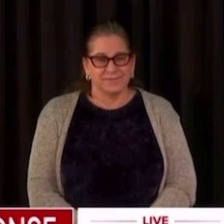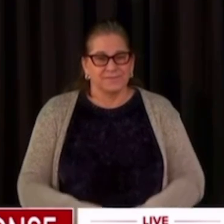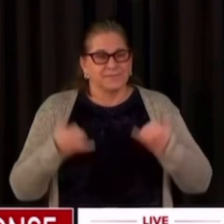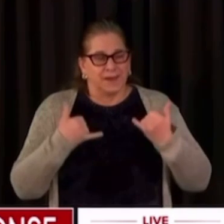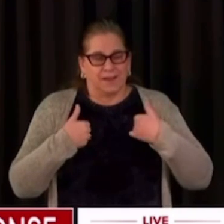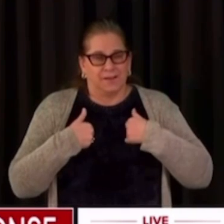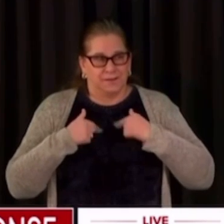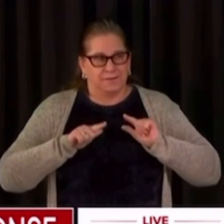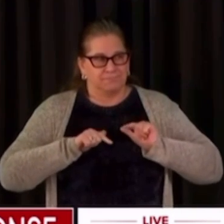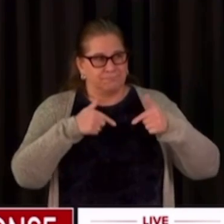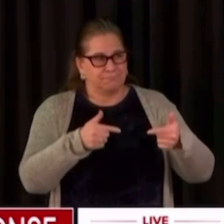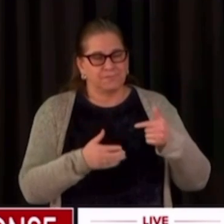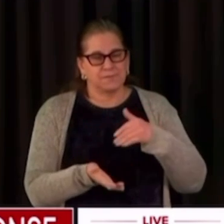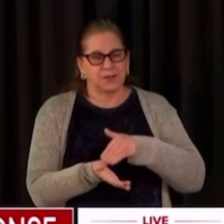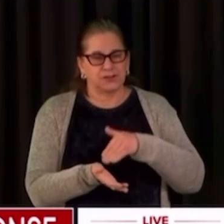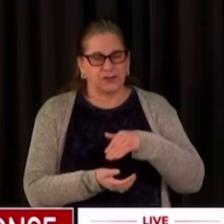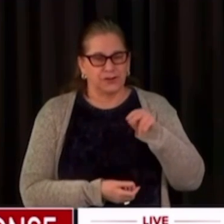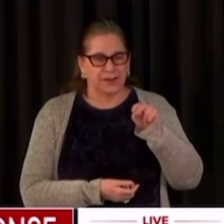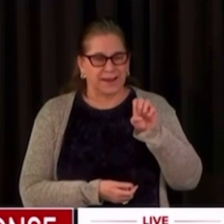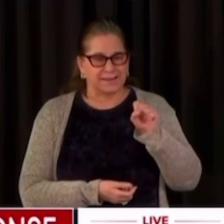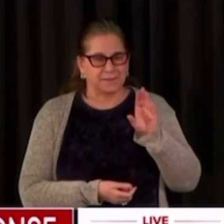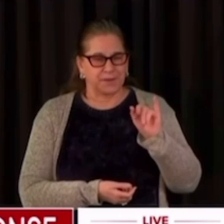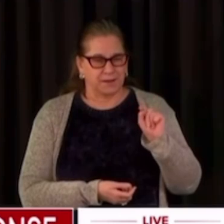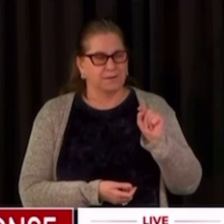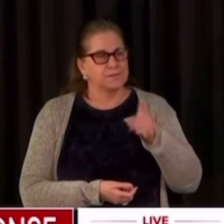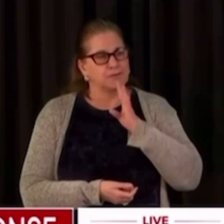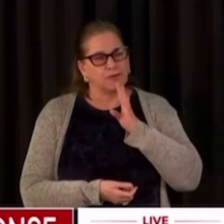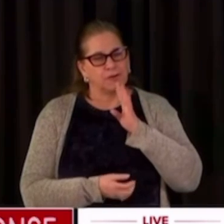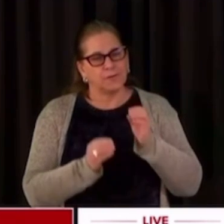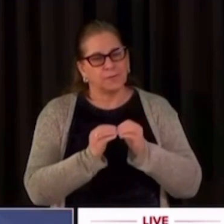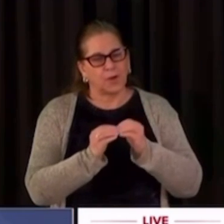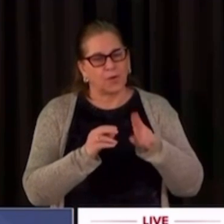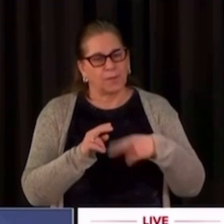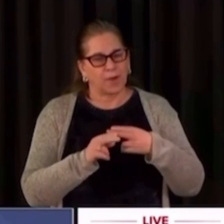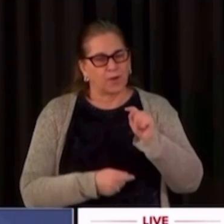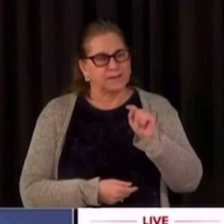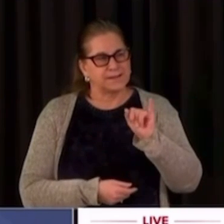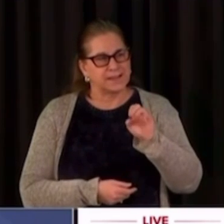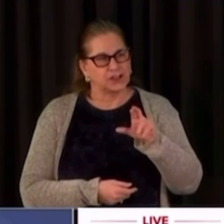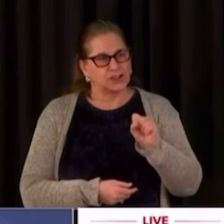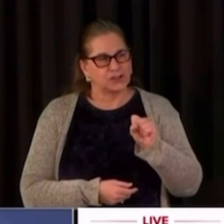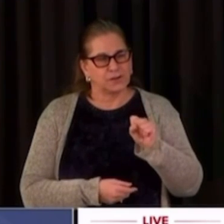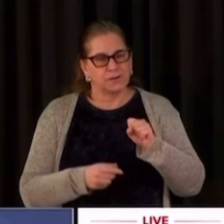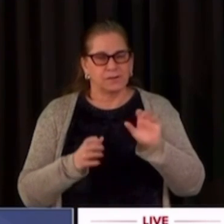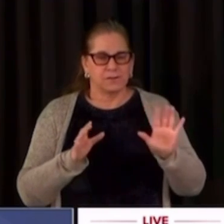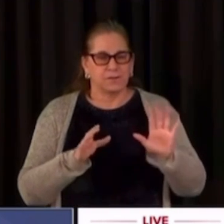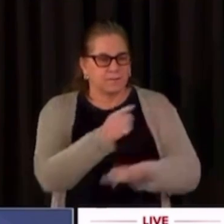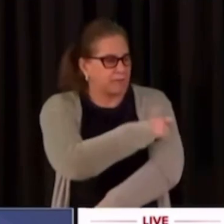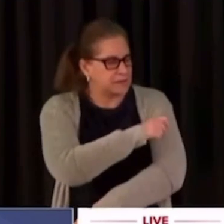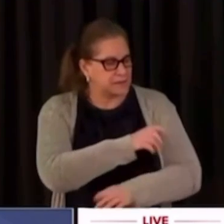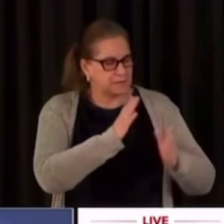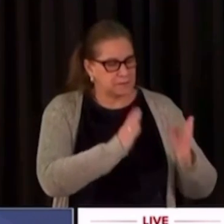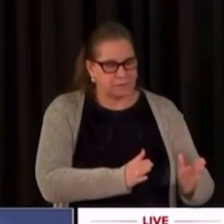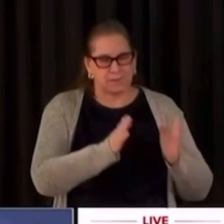to share a little bit more about the tiers for the vaccine and what's next. Thank you,